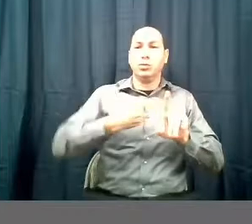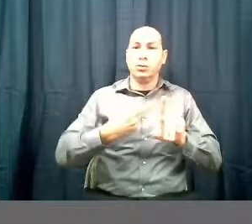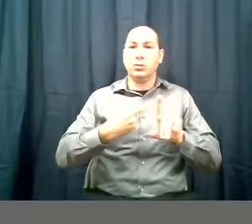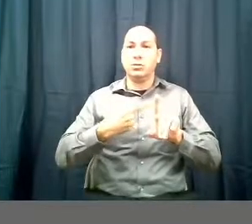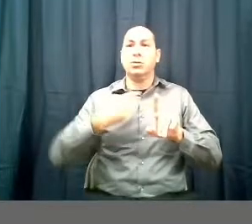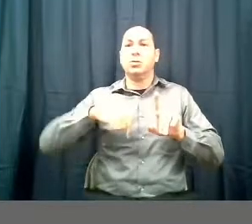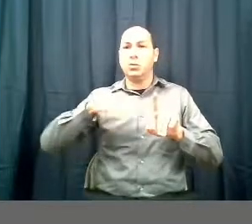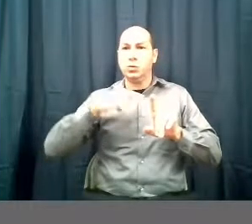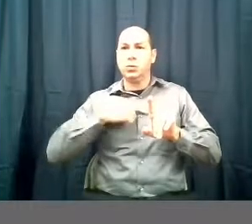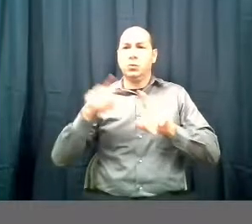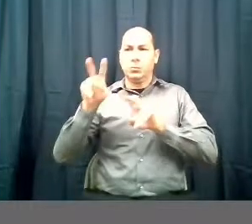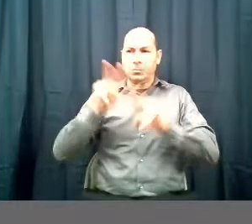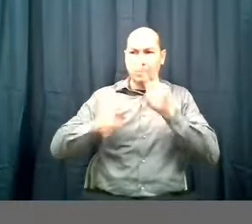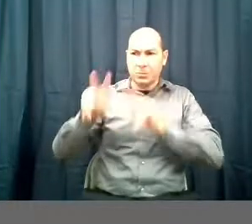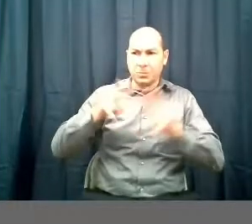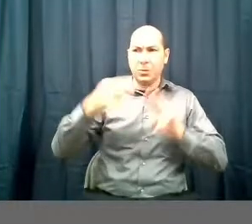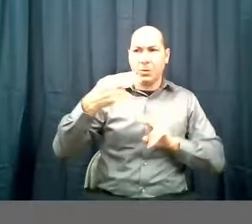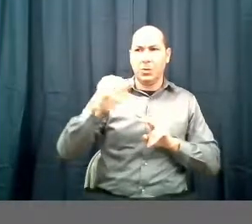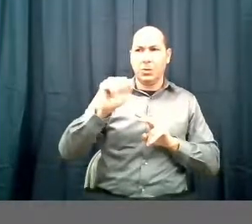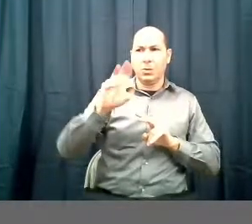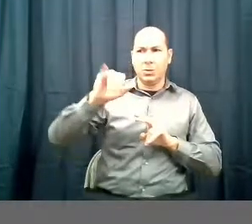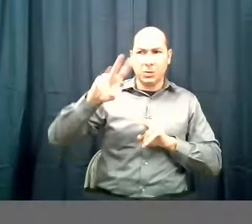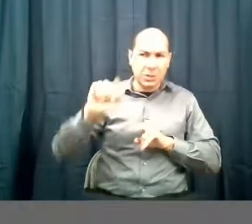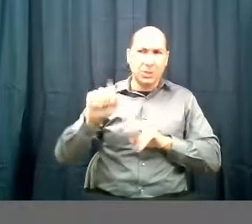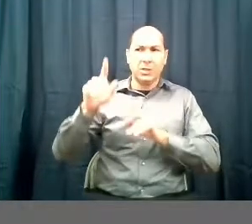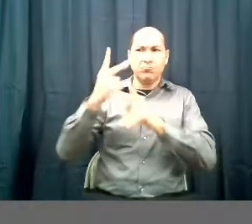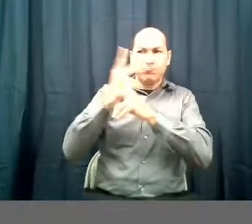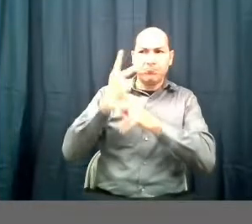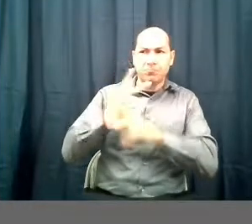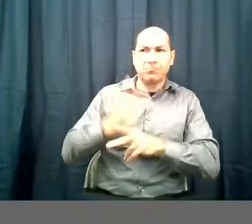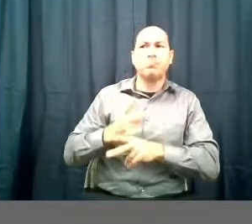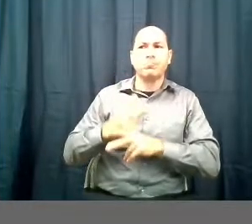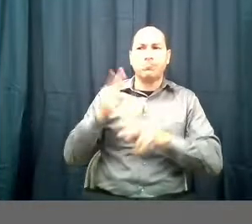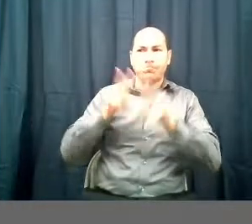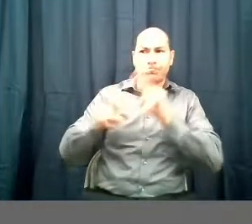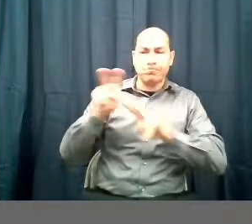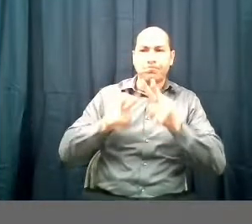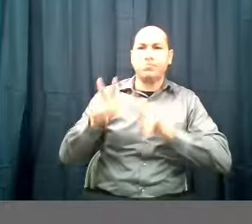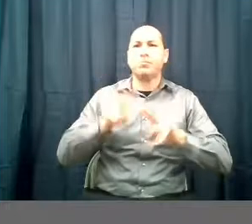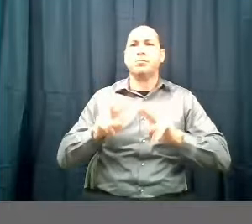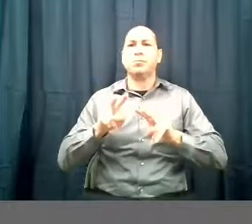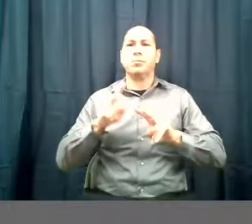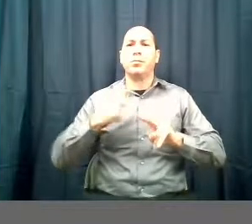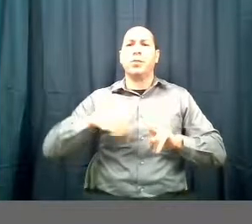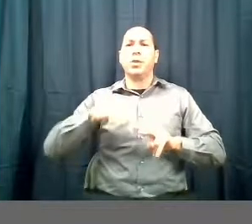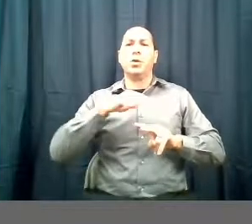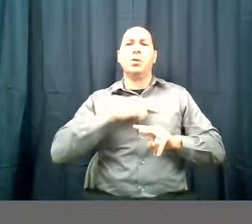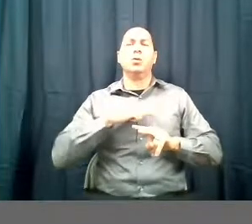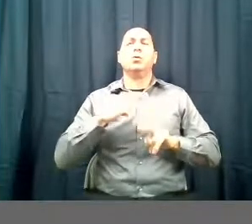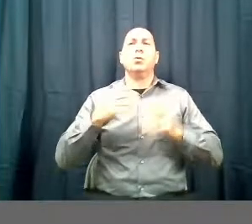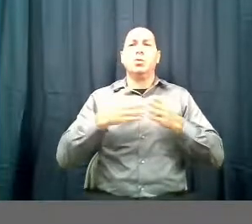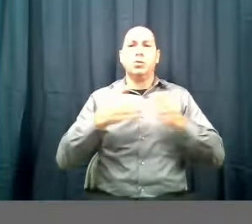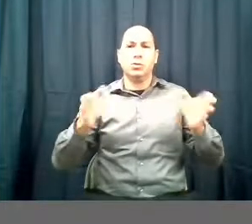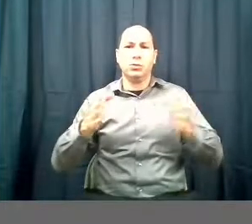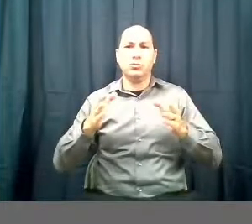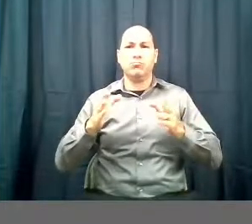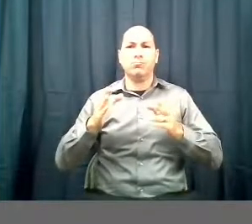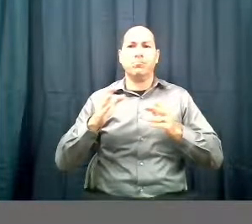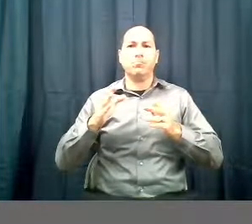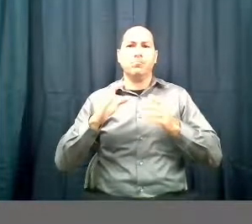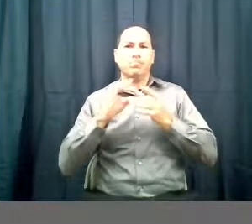Hacienda's estimates on a monthly basis. And the outperformance that you see here is generally speaking consistent with what we're seeing in other